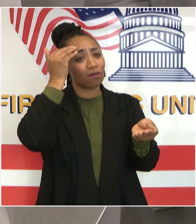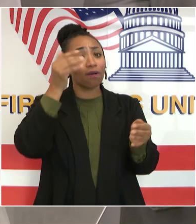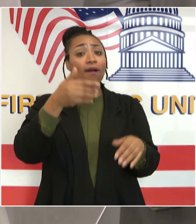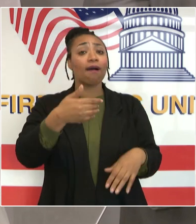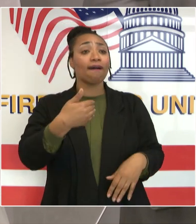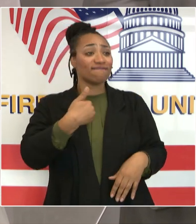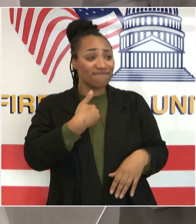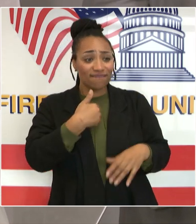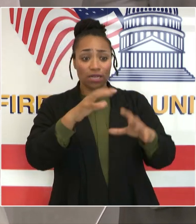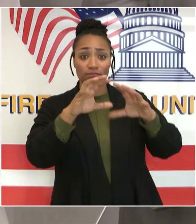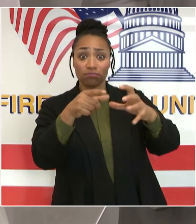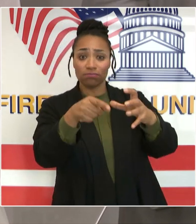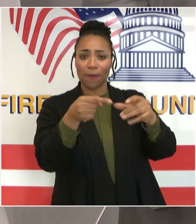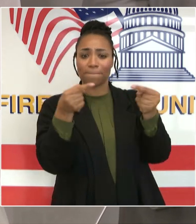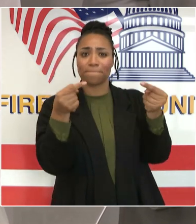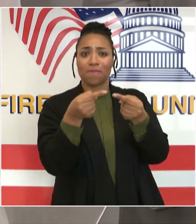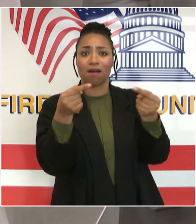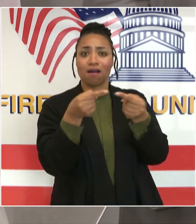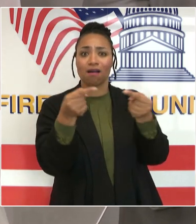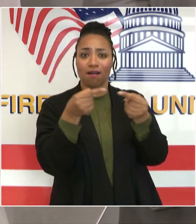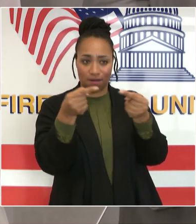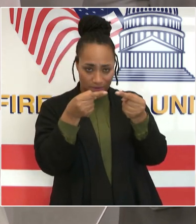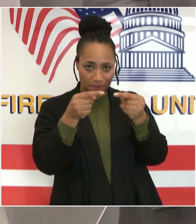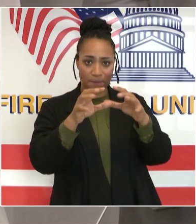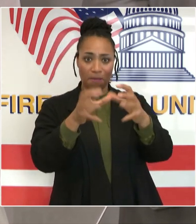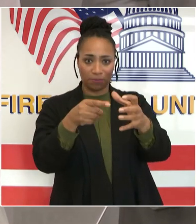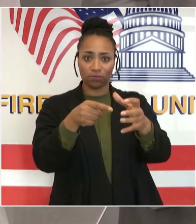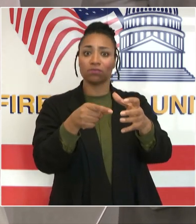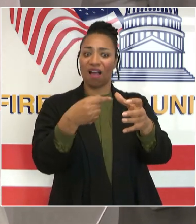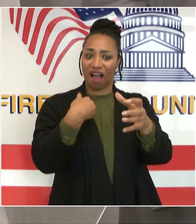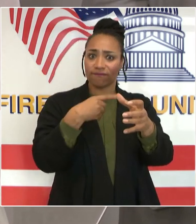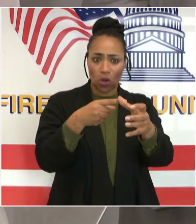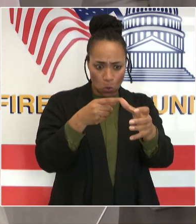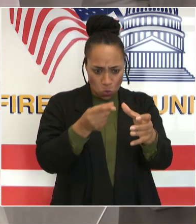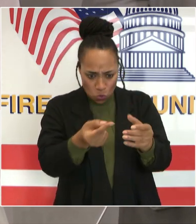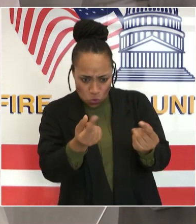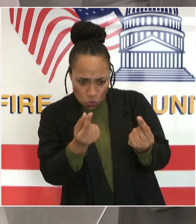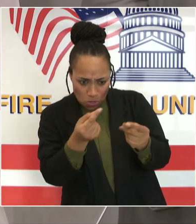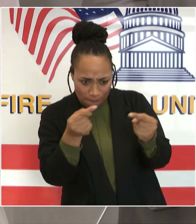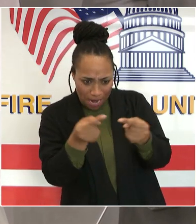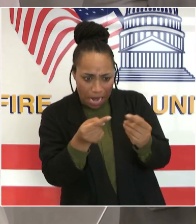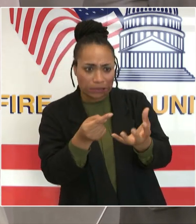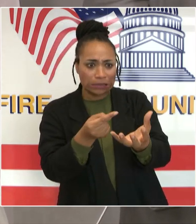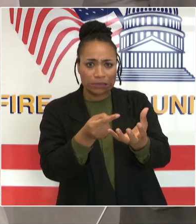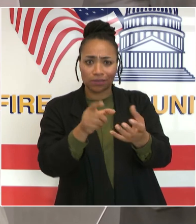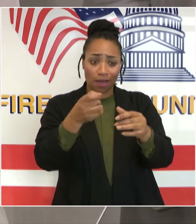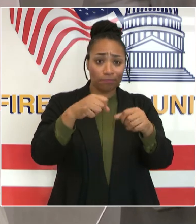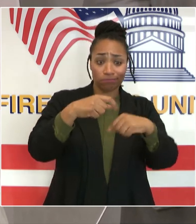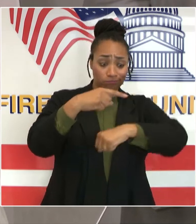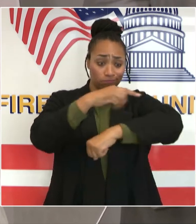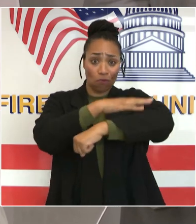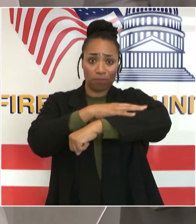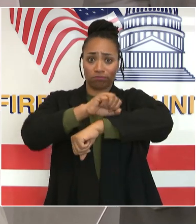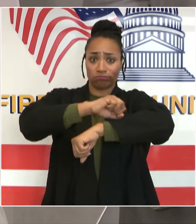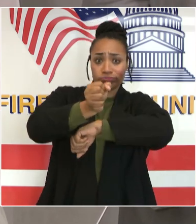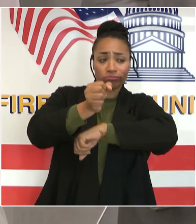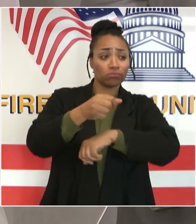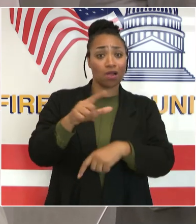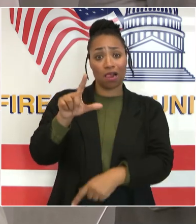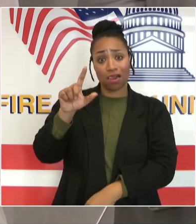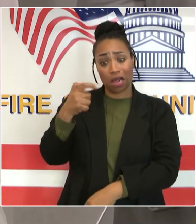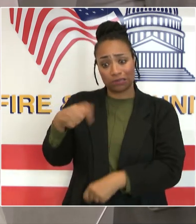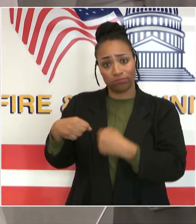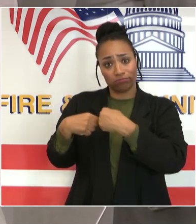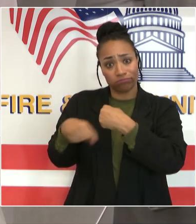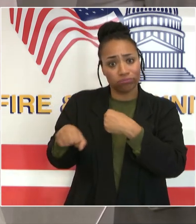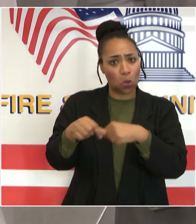have paramedics. So the trauma of breaking a leg is lessened because we can give you pain medicine. So that's the way paramedics